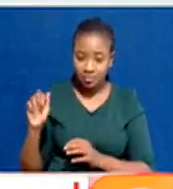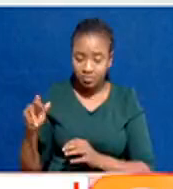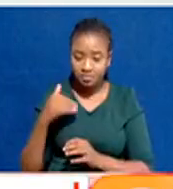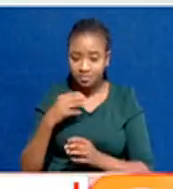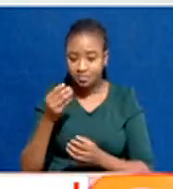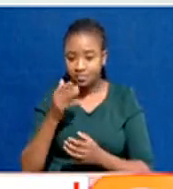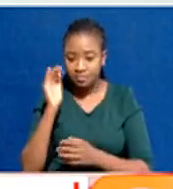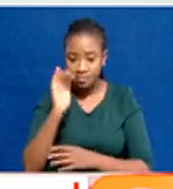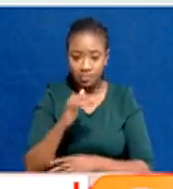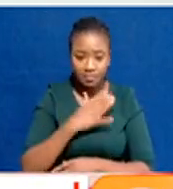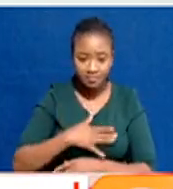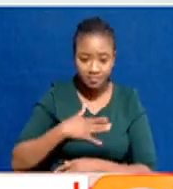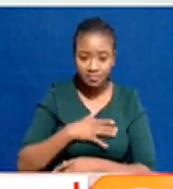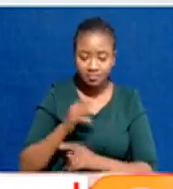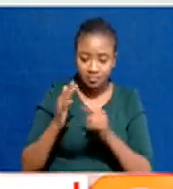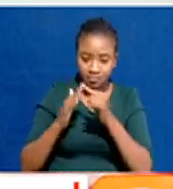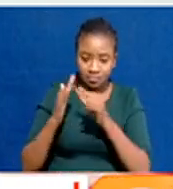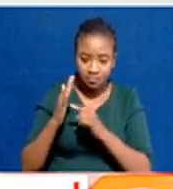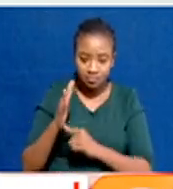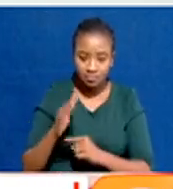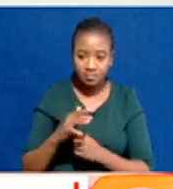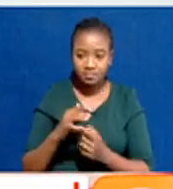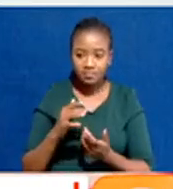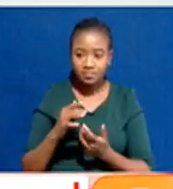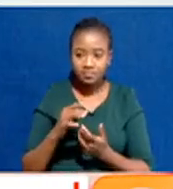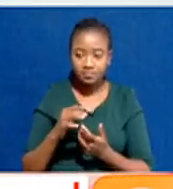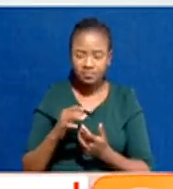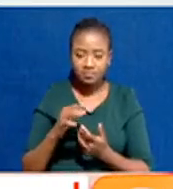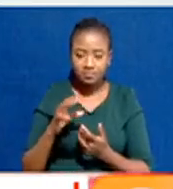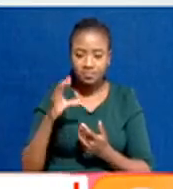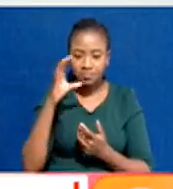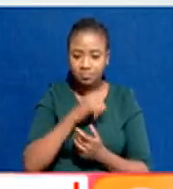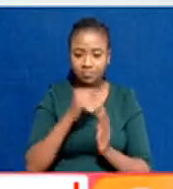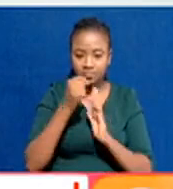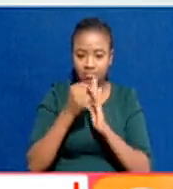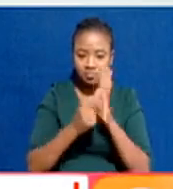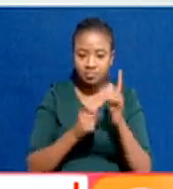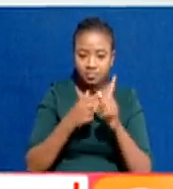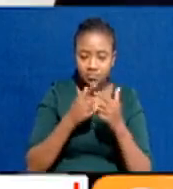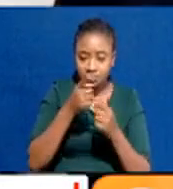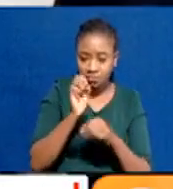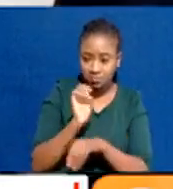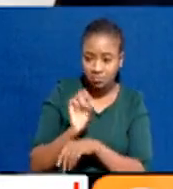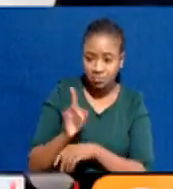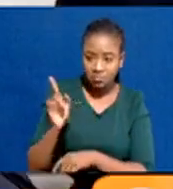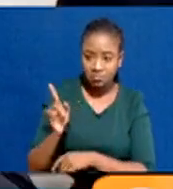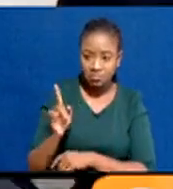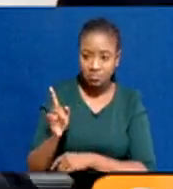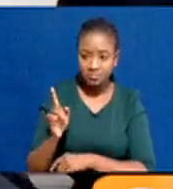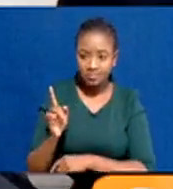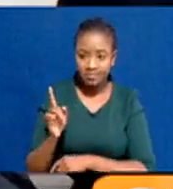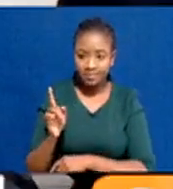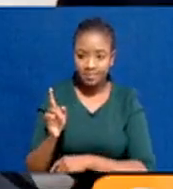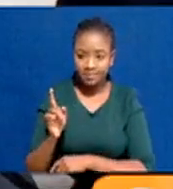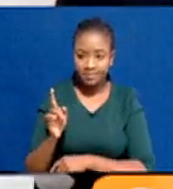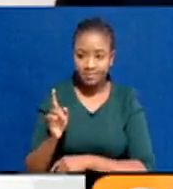you on this matter of missing spec and you advised him to write? Yes, definitely. And I've written